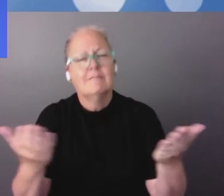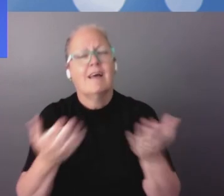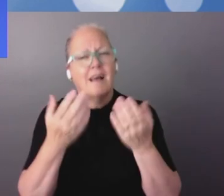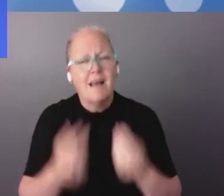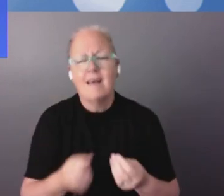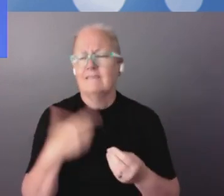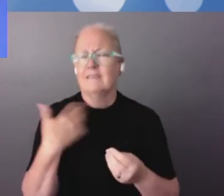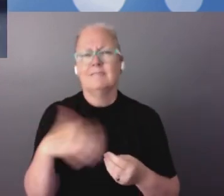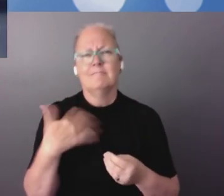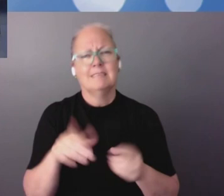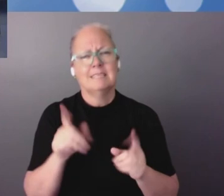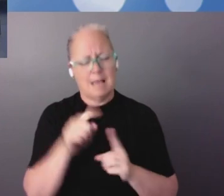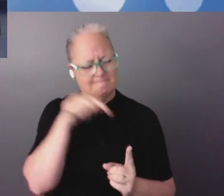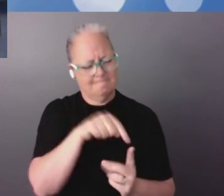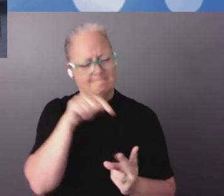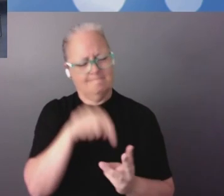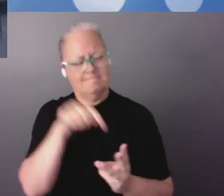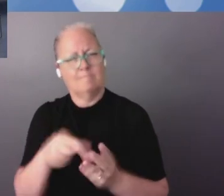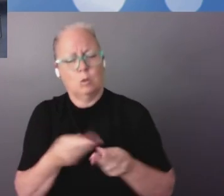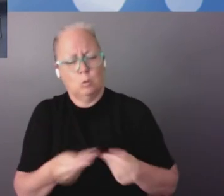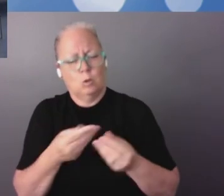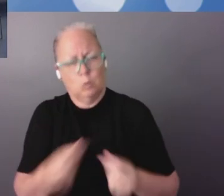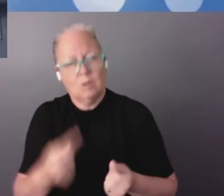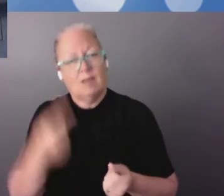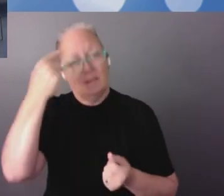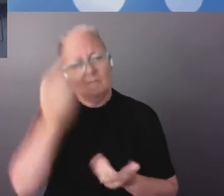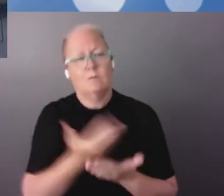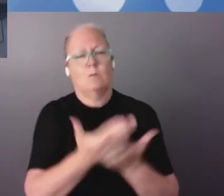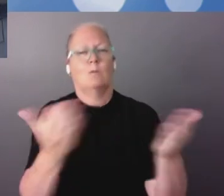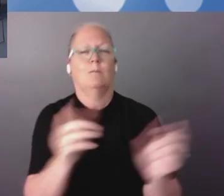will benefit all of humanity. Thank you.